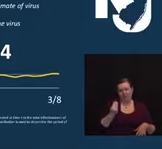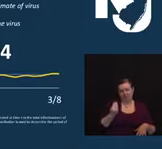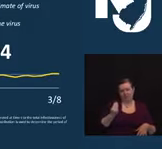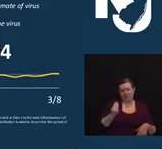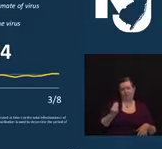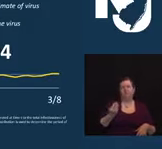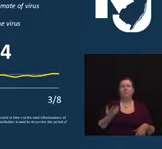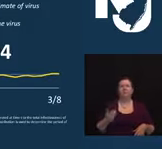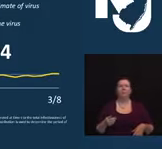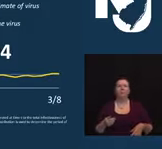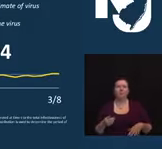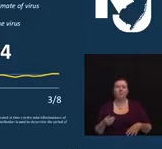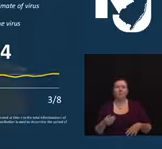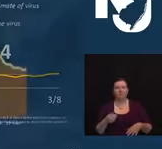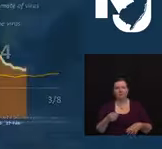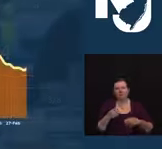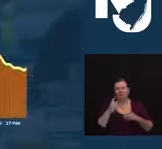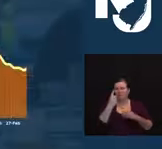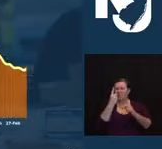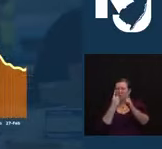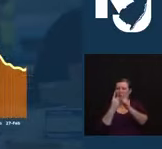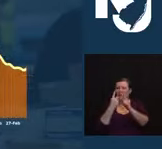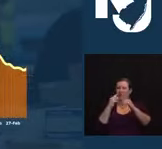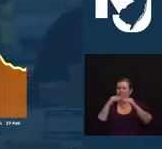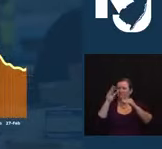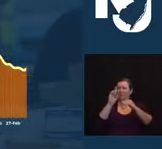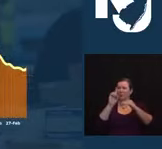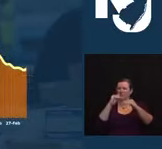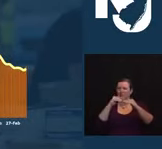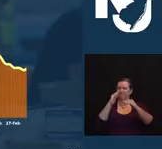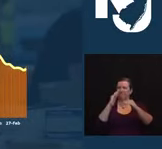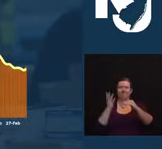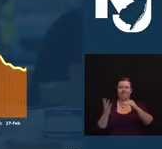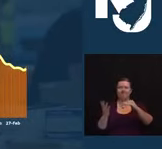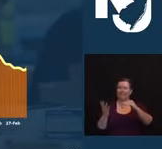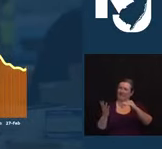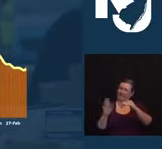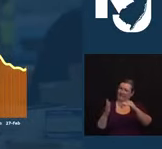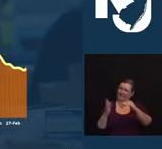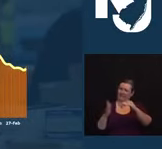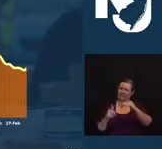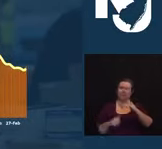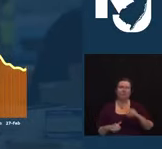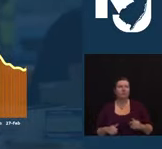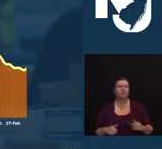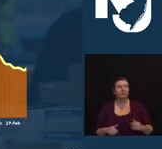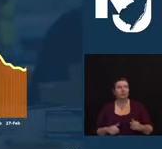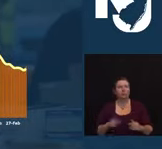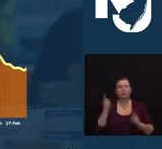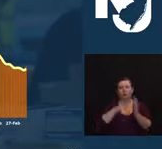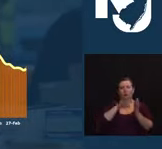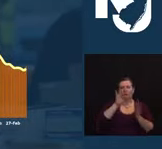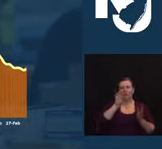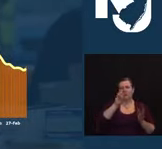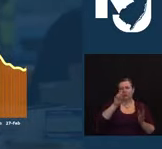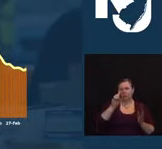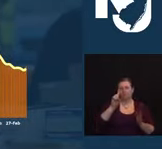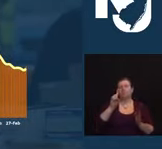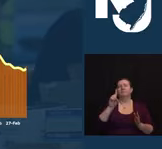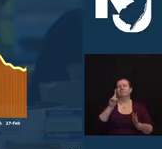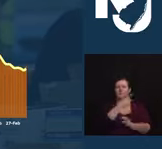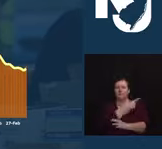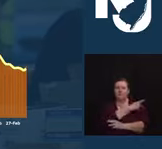spread. As of last night, our hospitals were reporting 1,961 total patients,